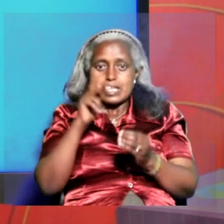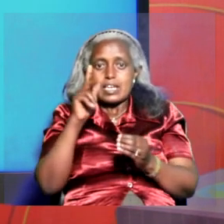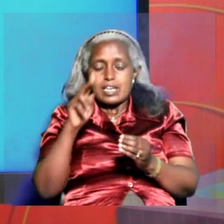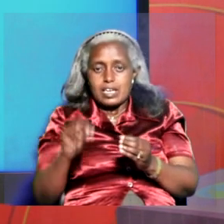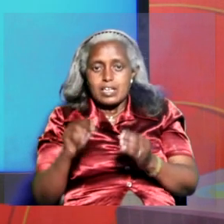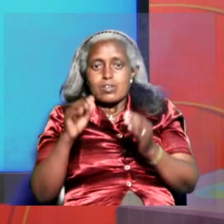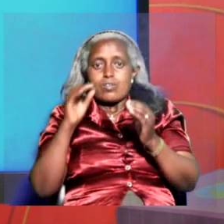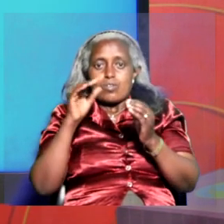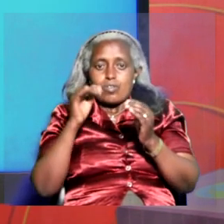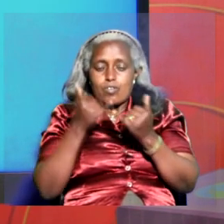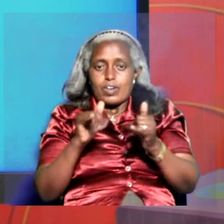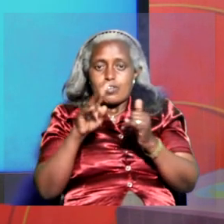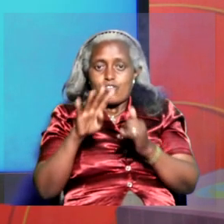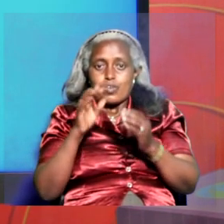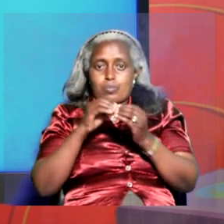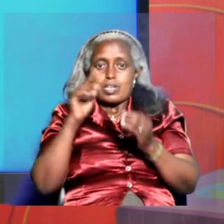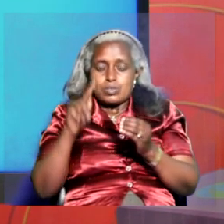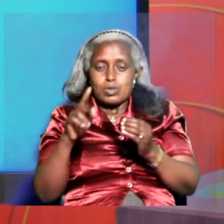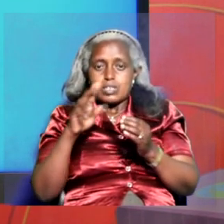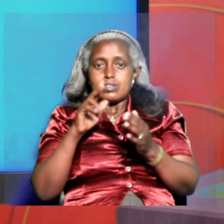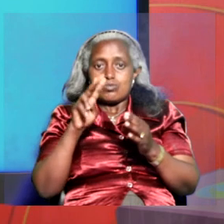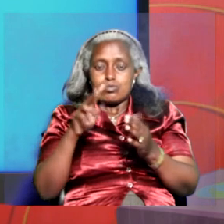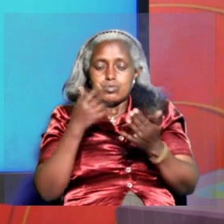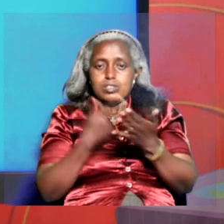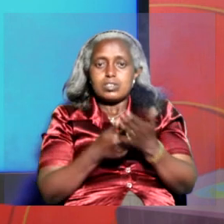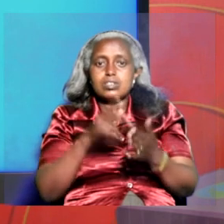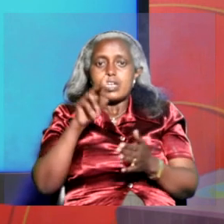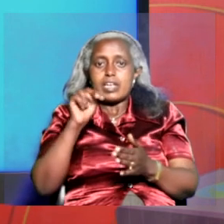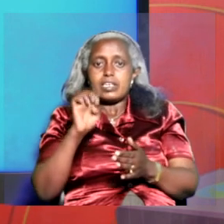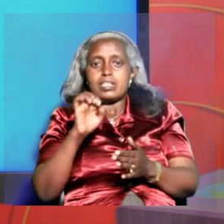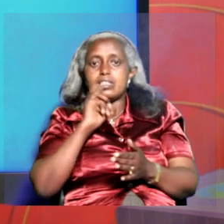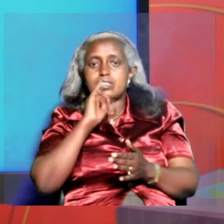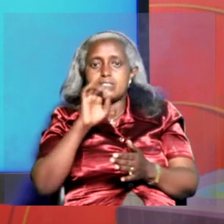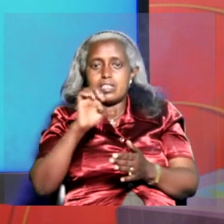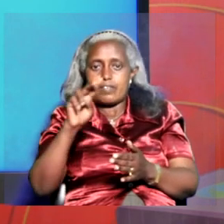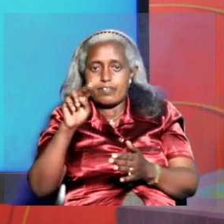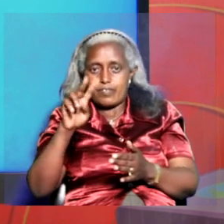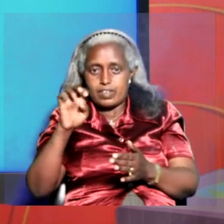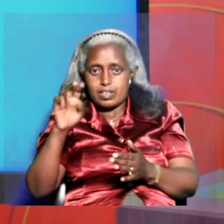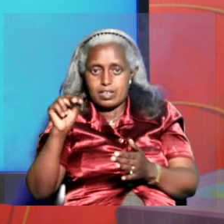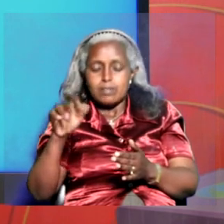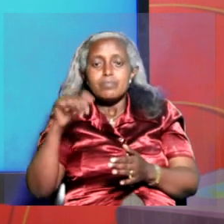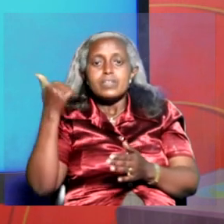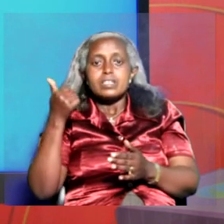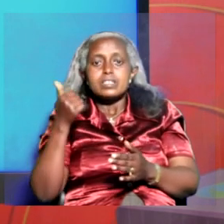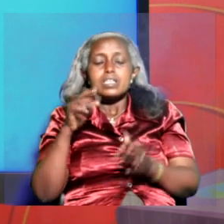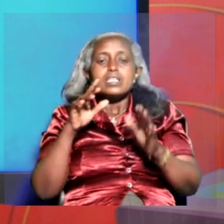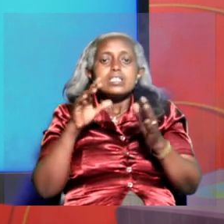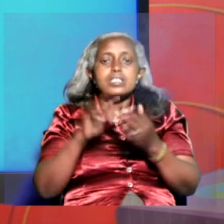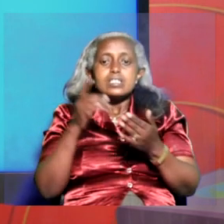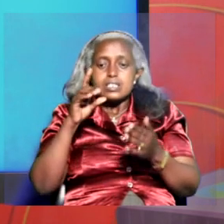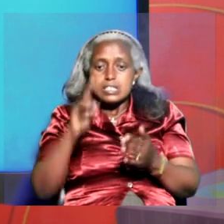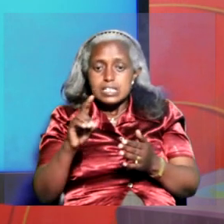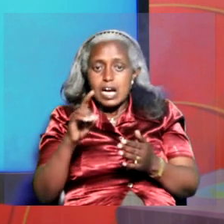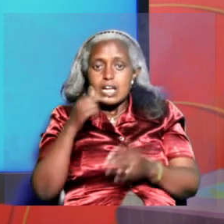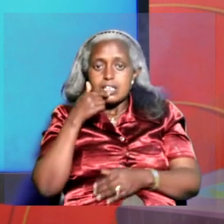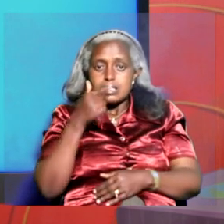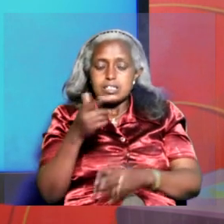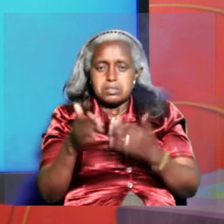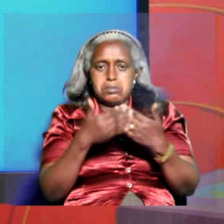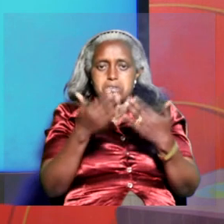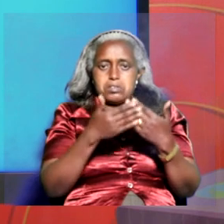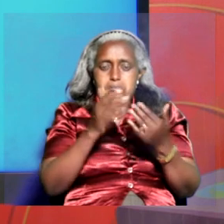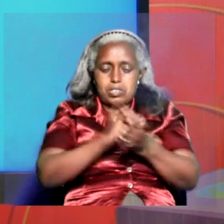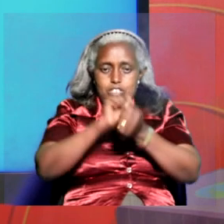kn over 4 plus 1 over 2's item if it is n is even. In the other case, in the case of decile,